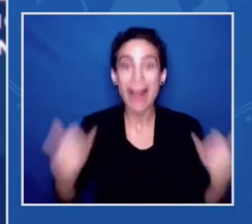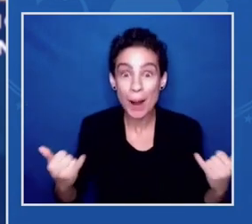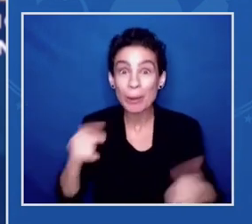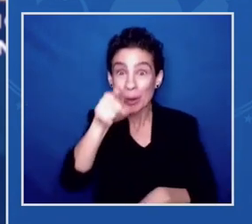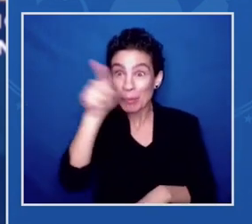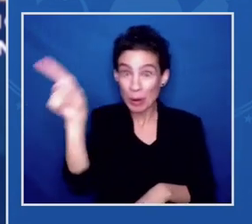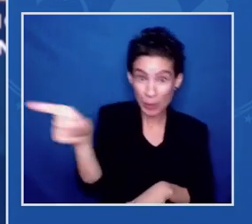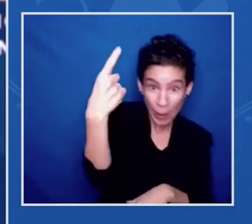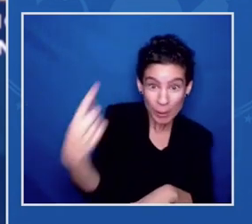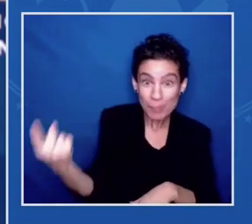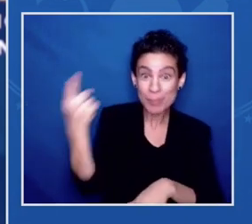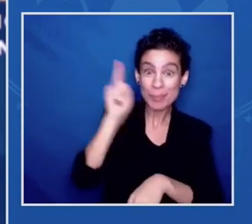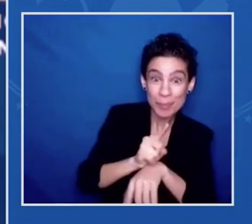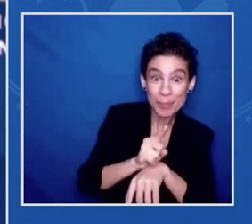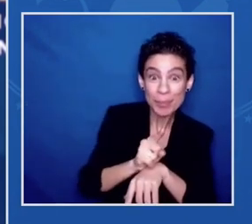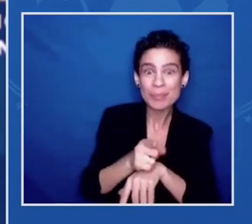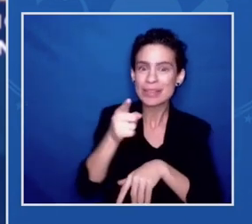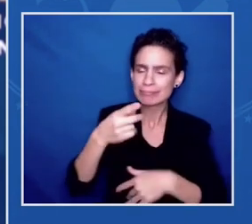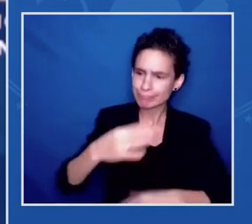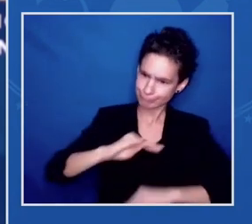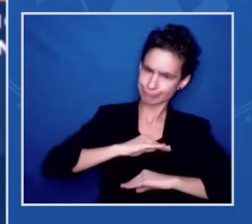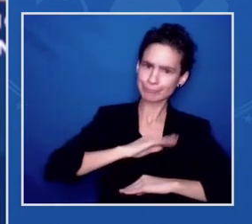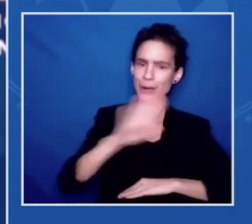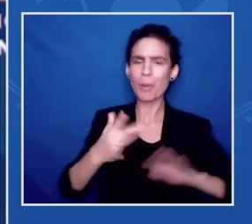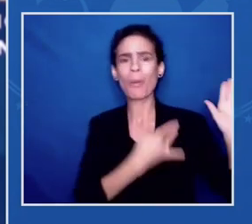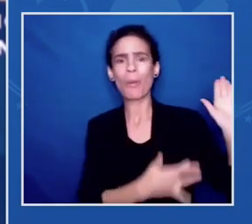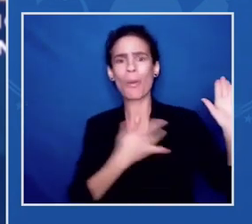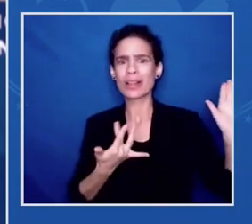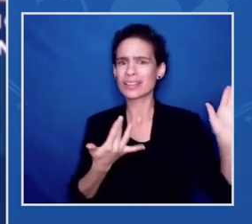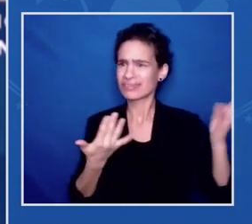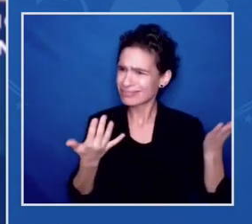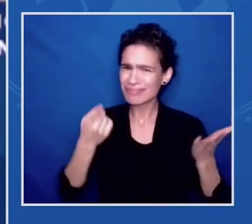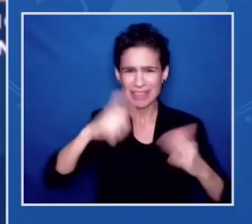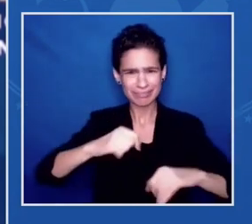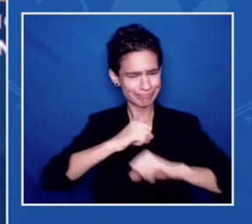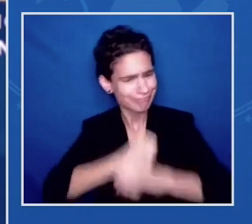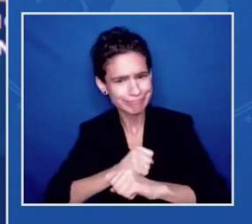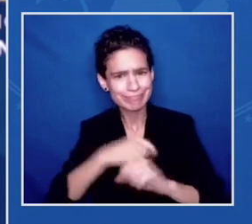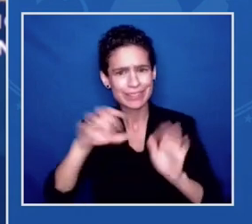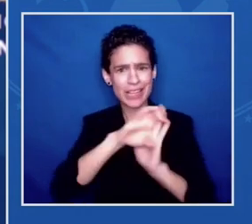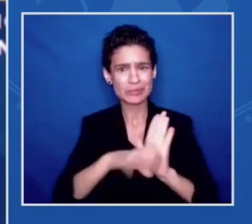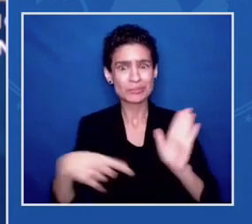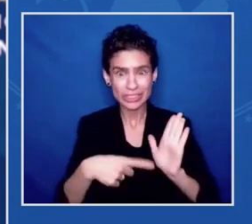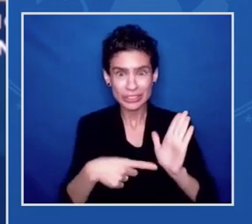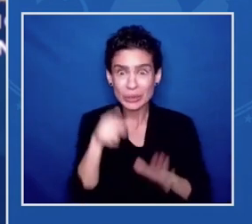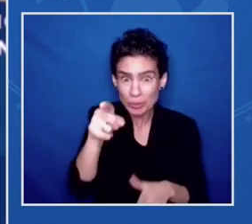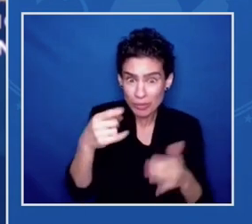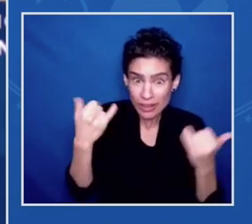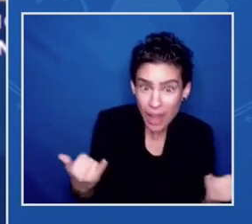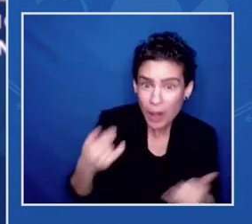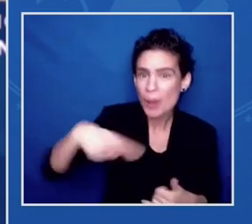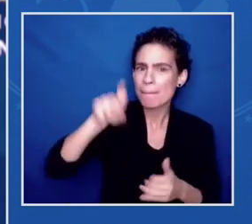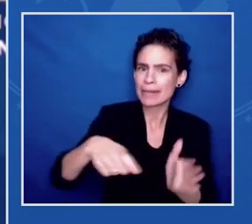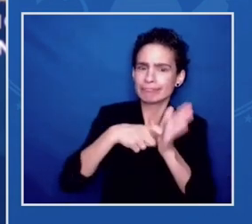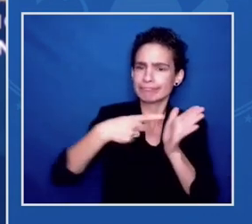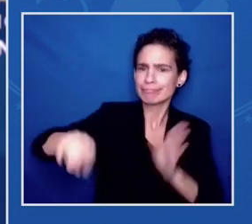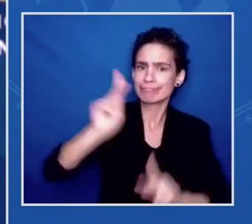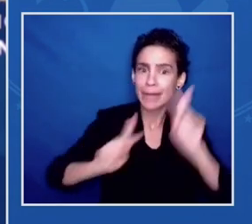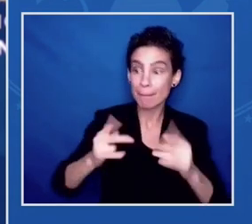now to fulfill his oath and defend the Constitution